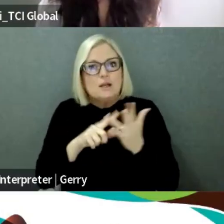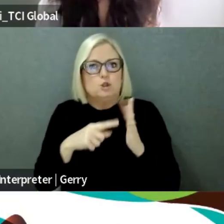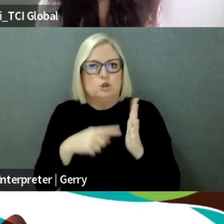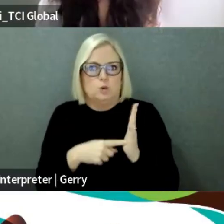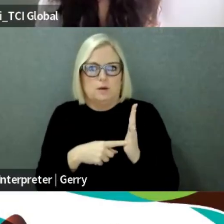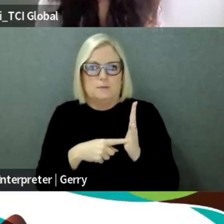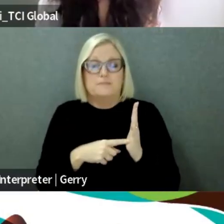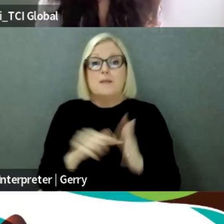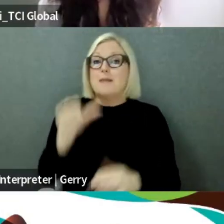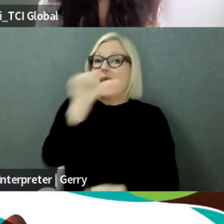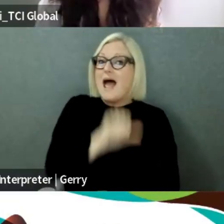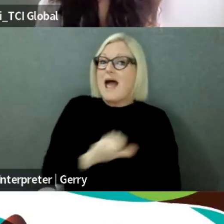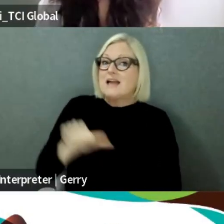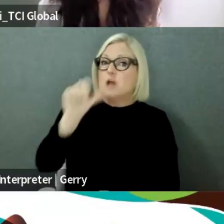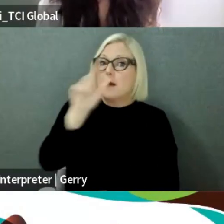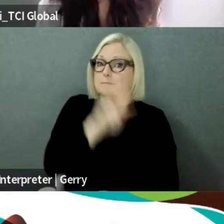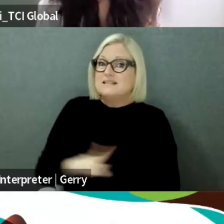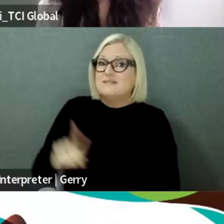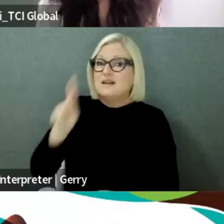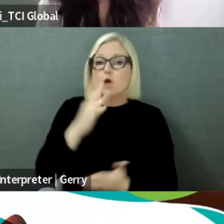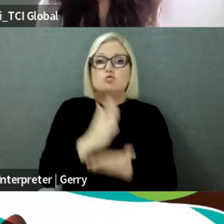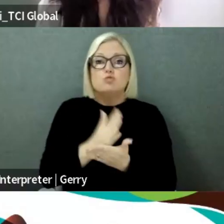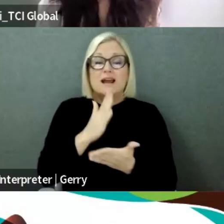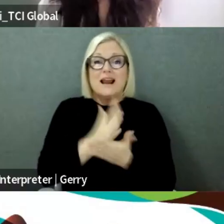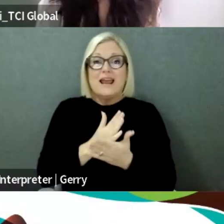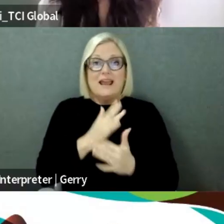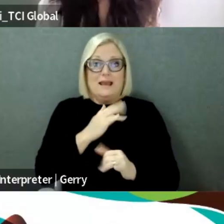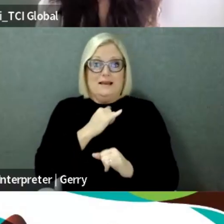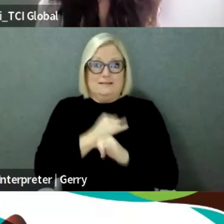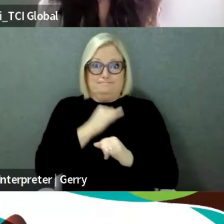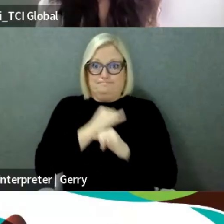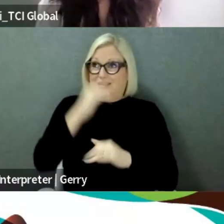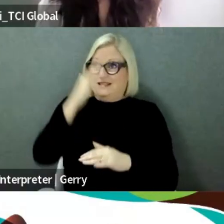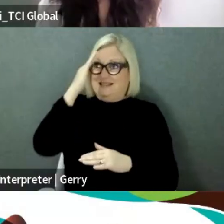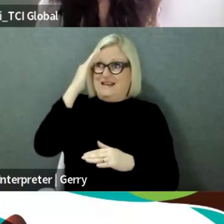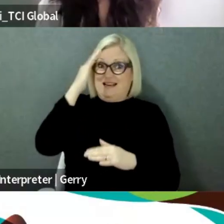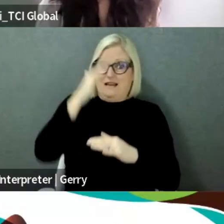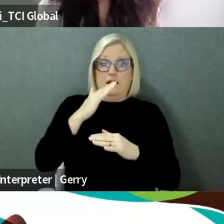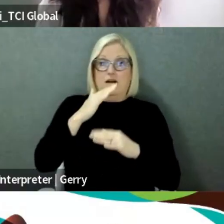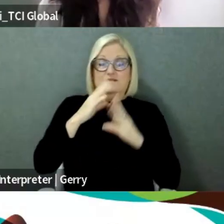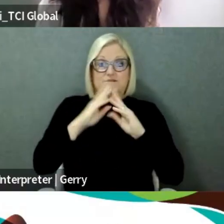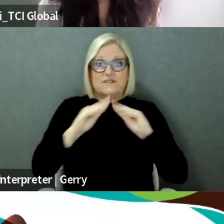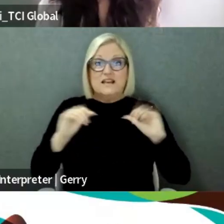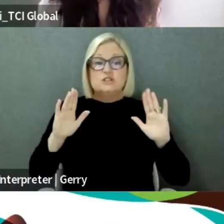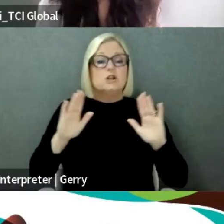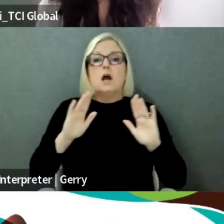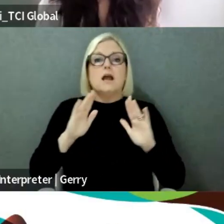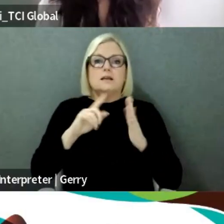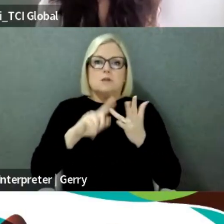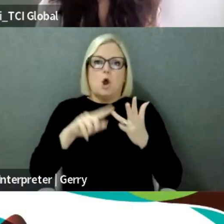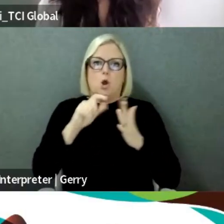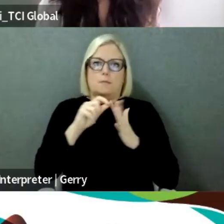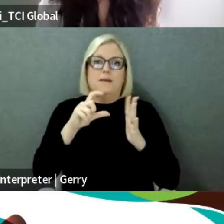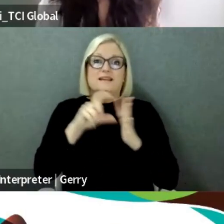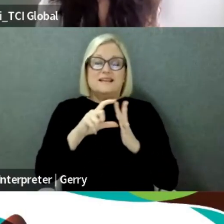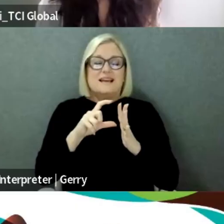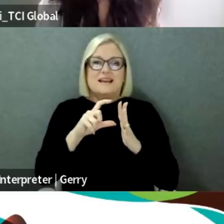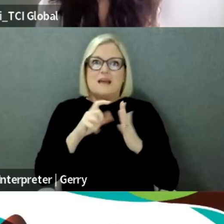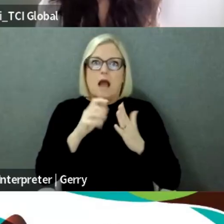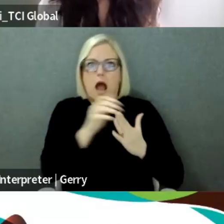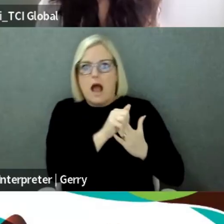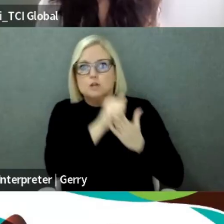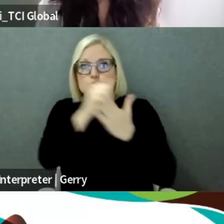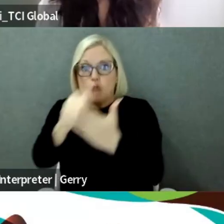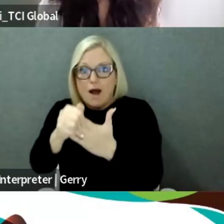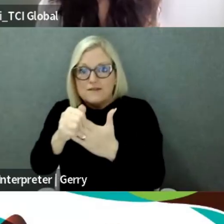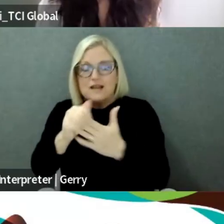particular, deinstitutionalisation is being driven by OPDs and those grassroots activists with disabilities. And we